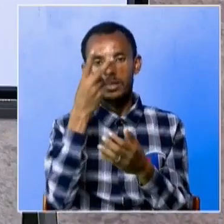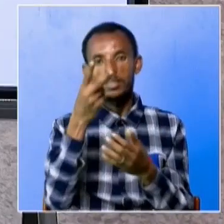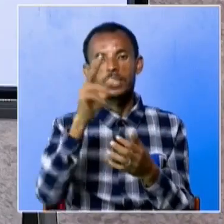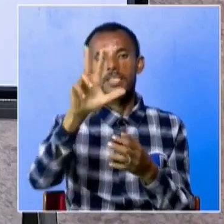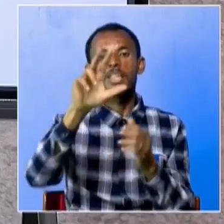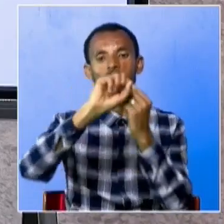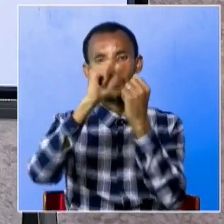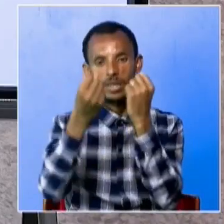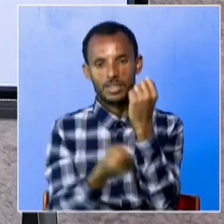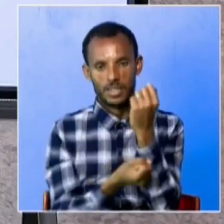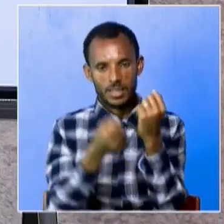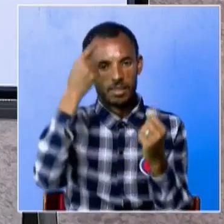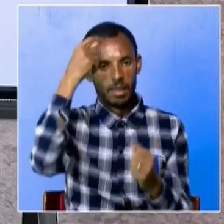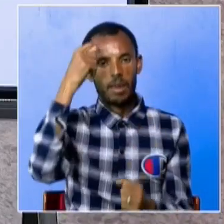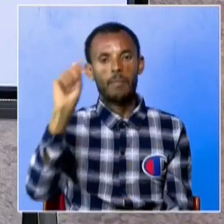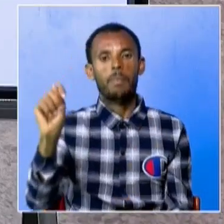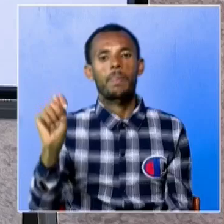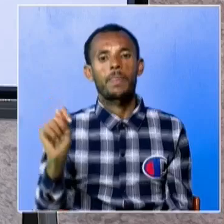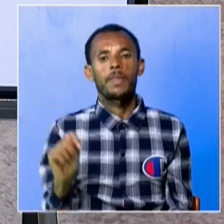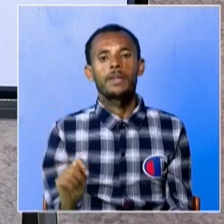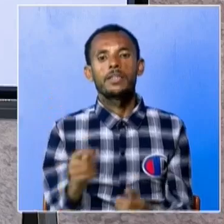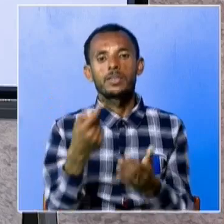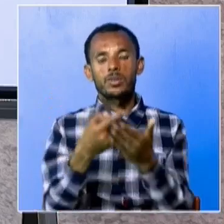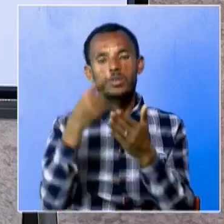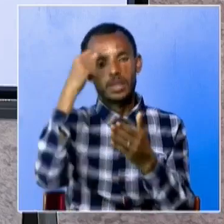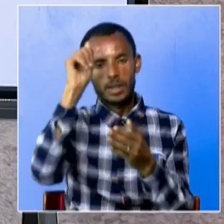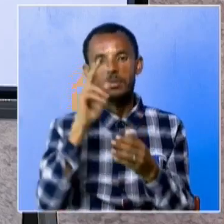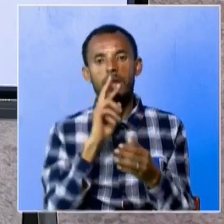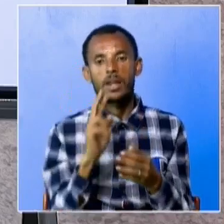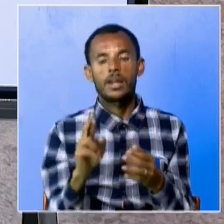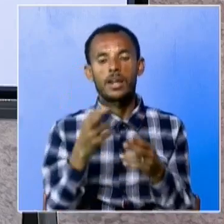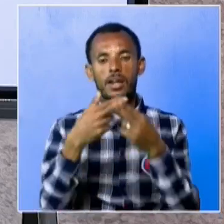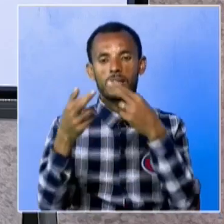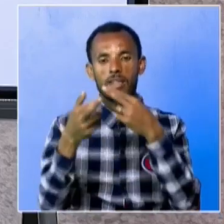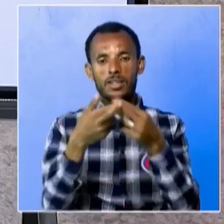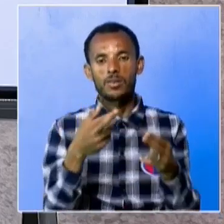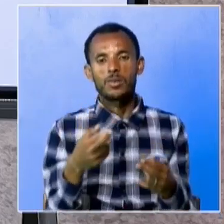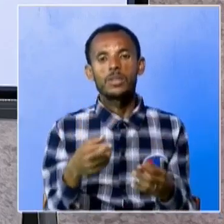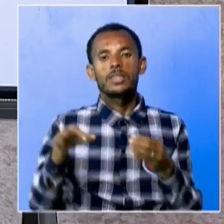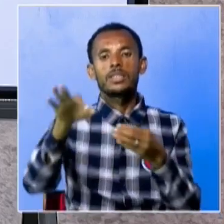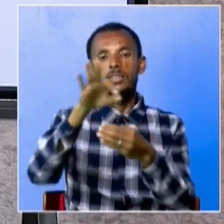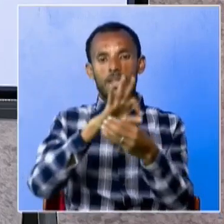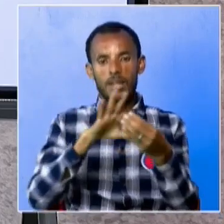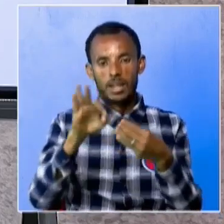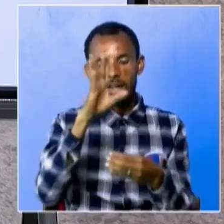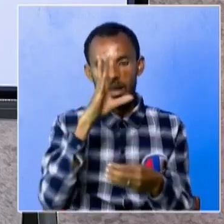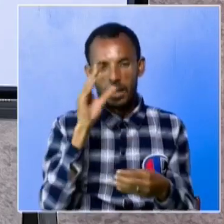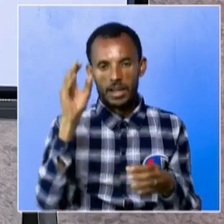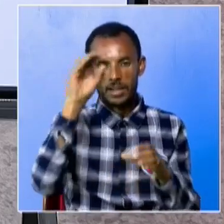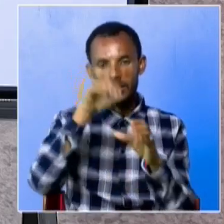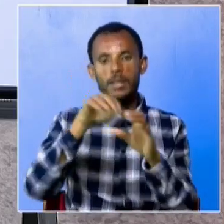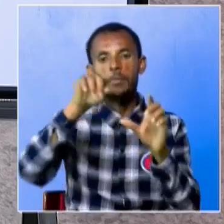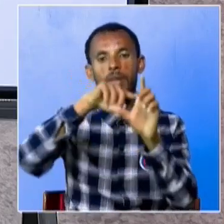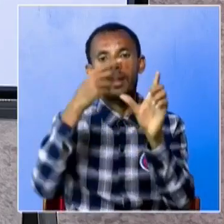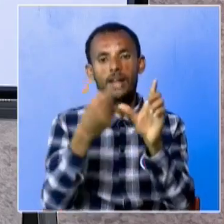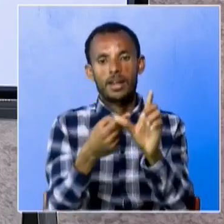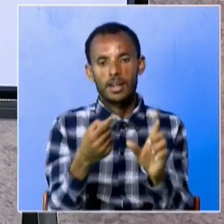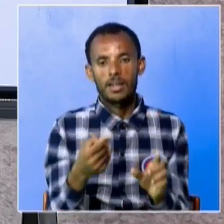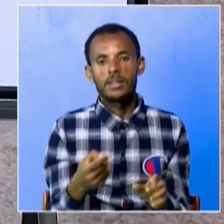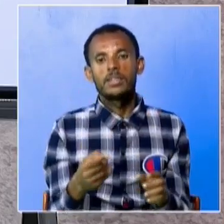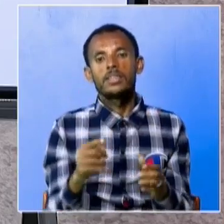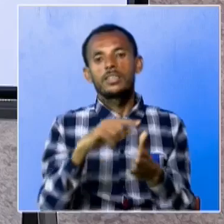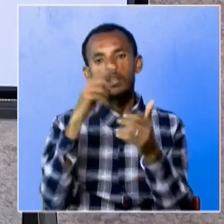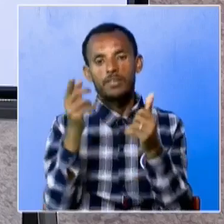three basic theorems. Those theorems are theorems related to circle and inscribed angle.